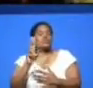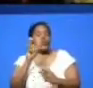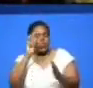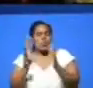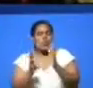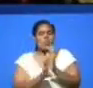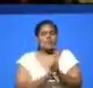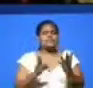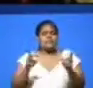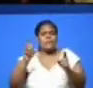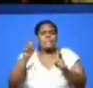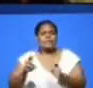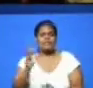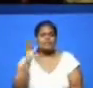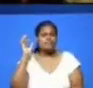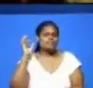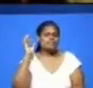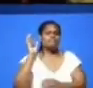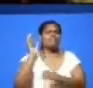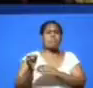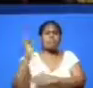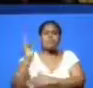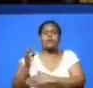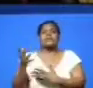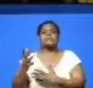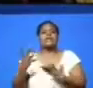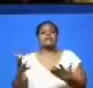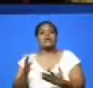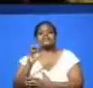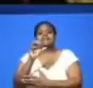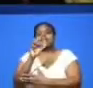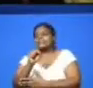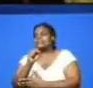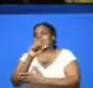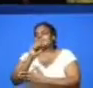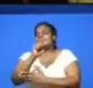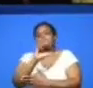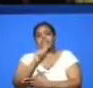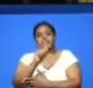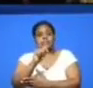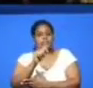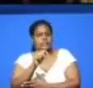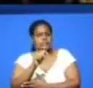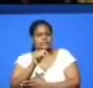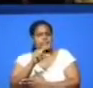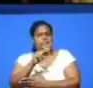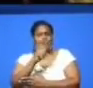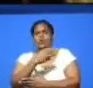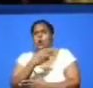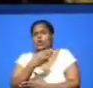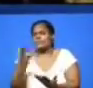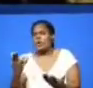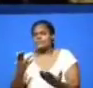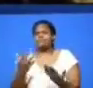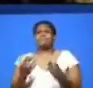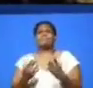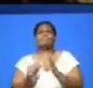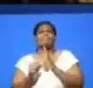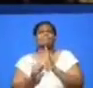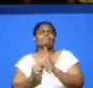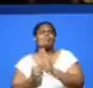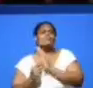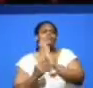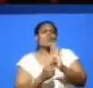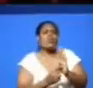would have to prophesy in sackcloth. Sackcloth gives the impression and the picture